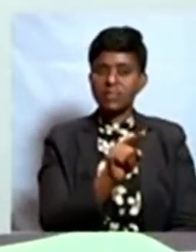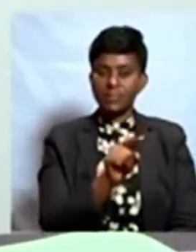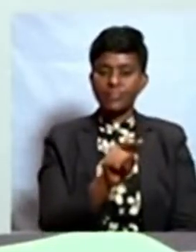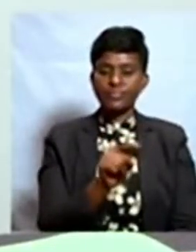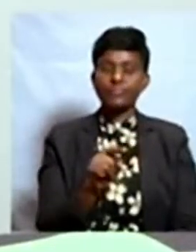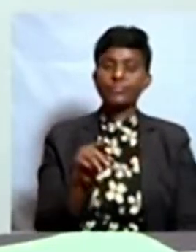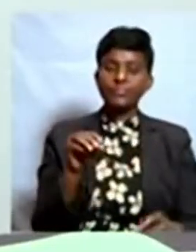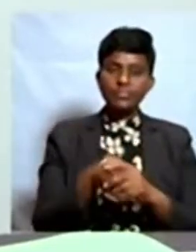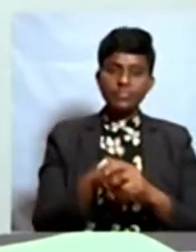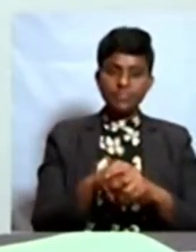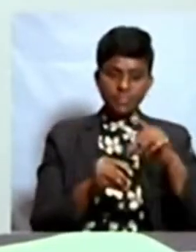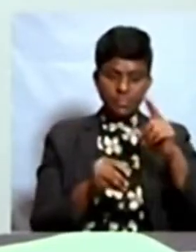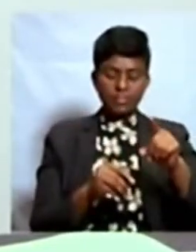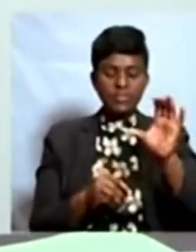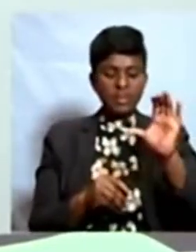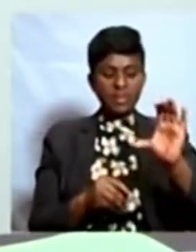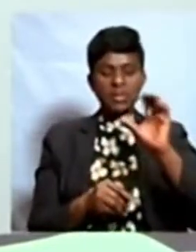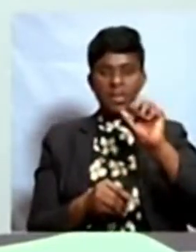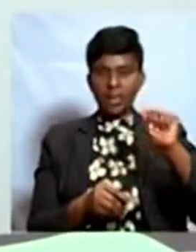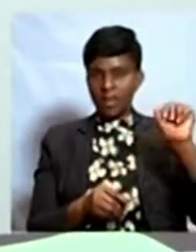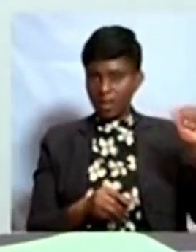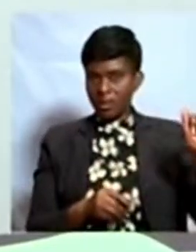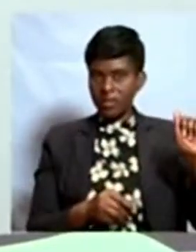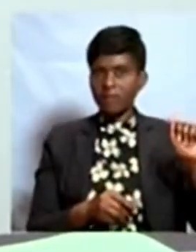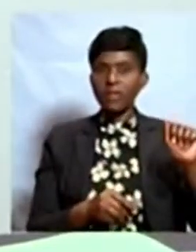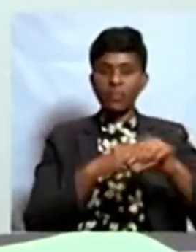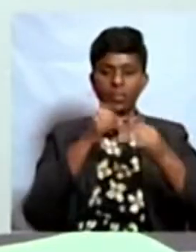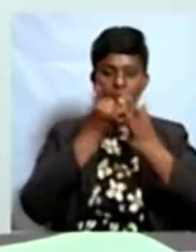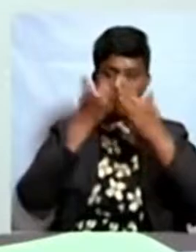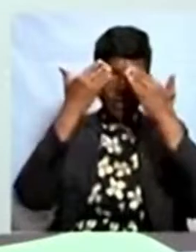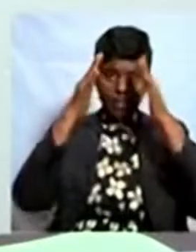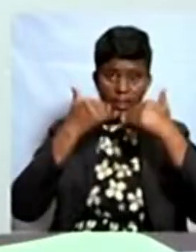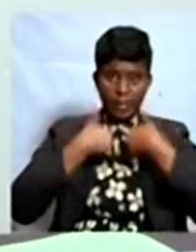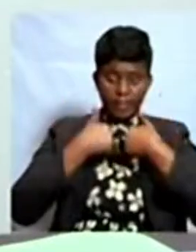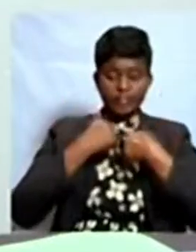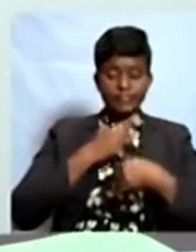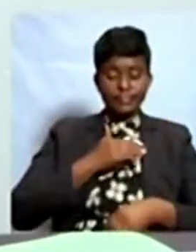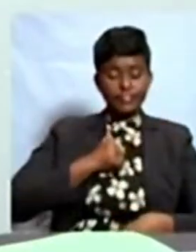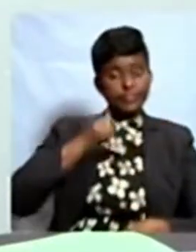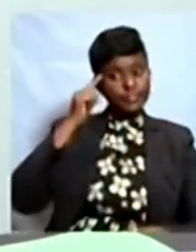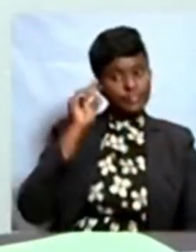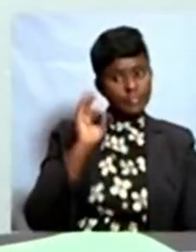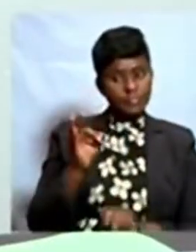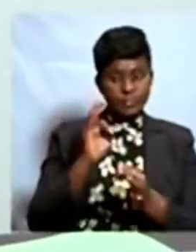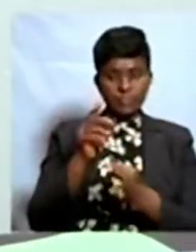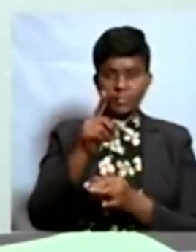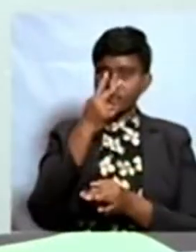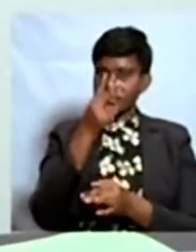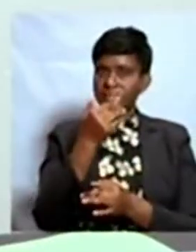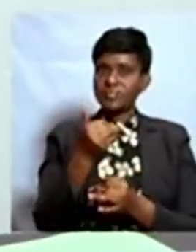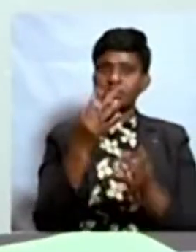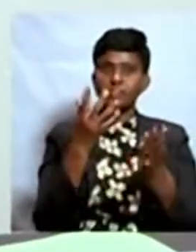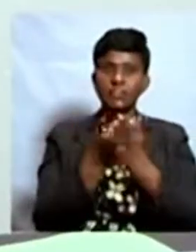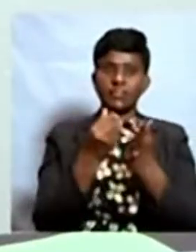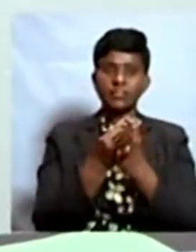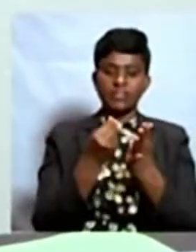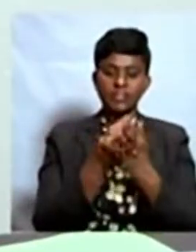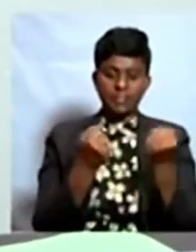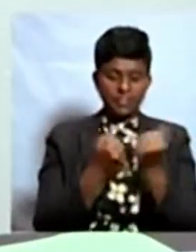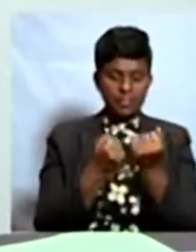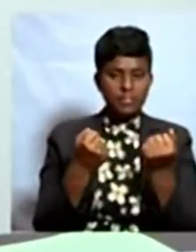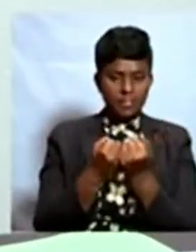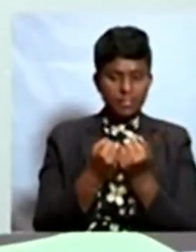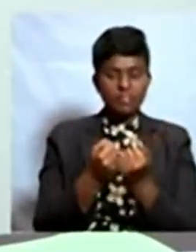part of the CAA. As you are aware, I think if you look at the financing